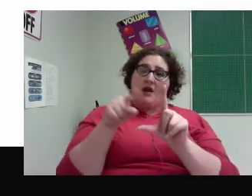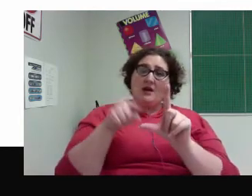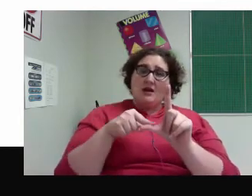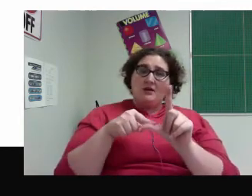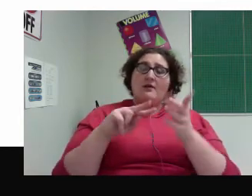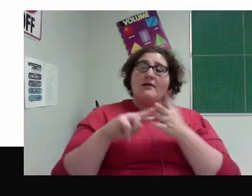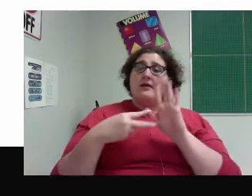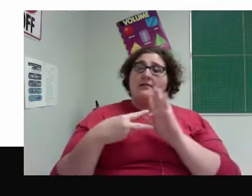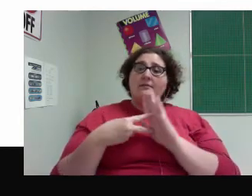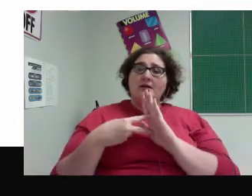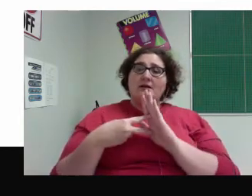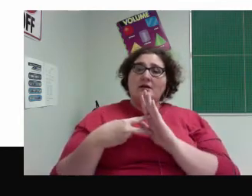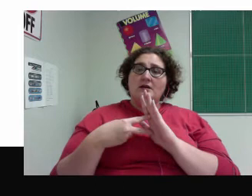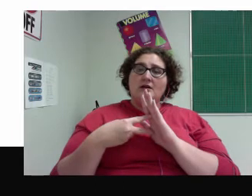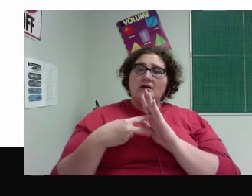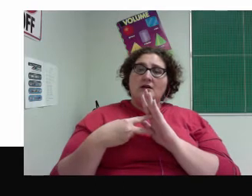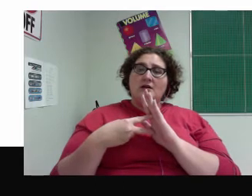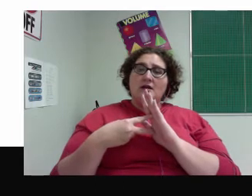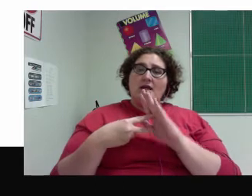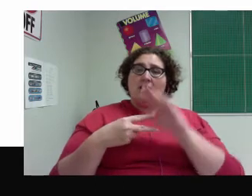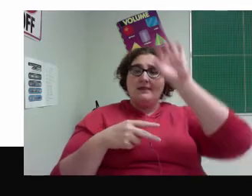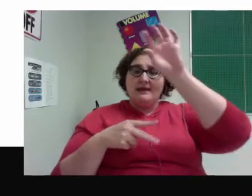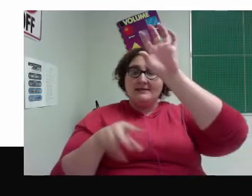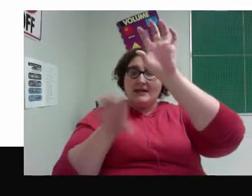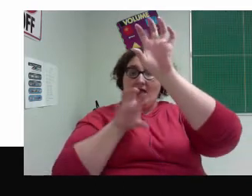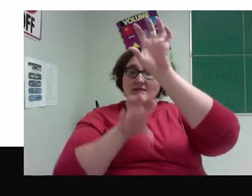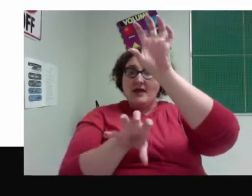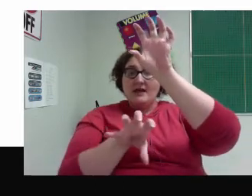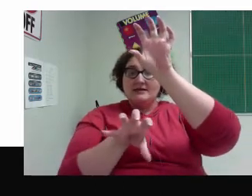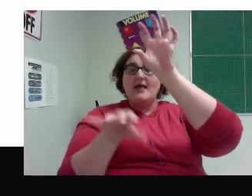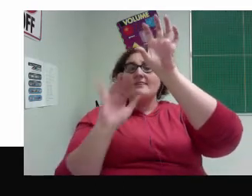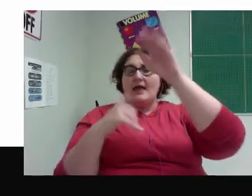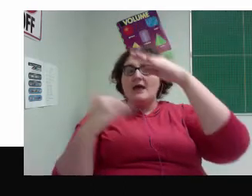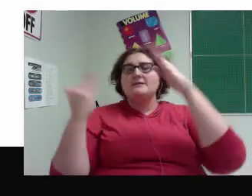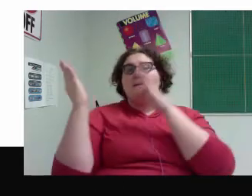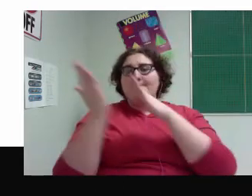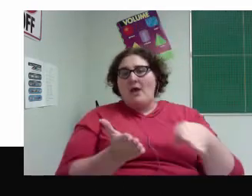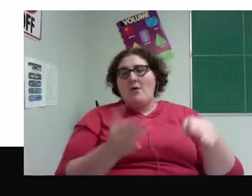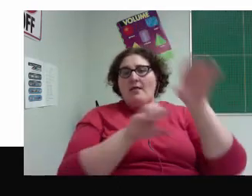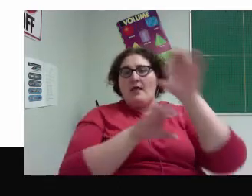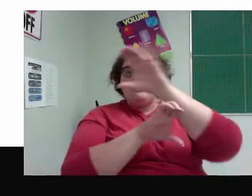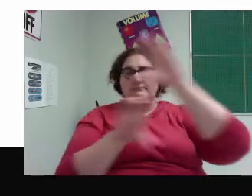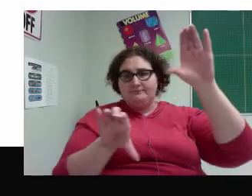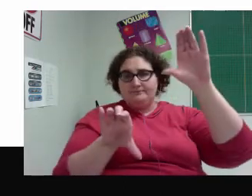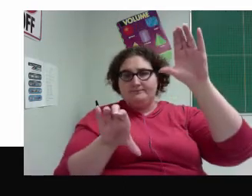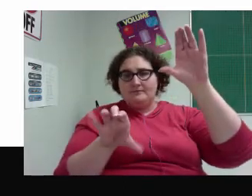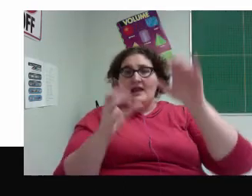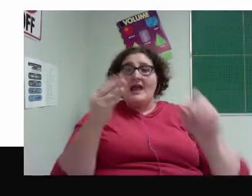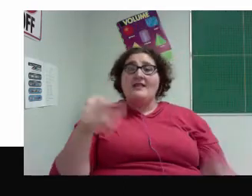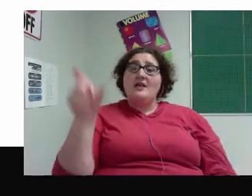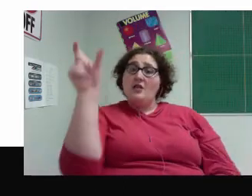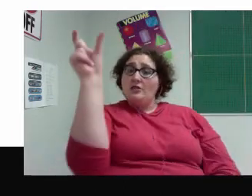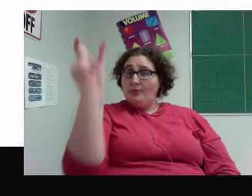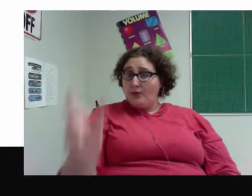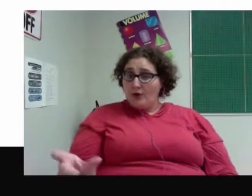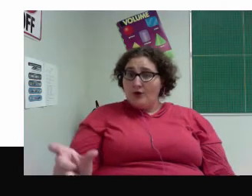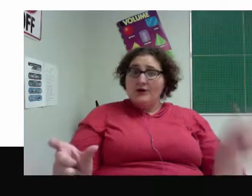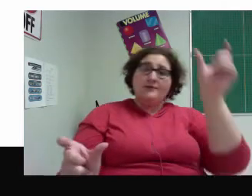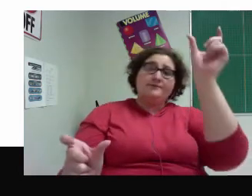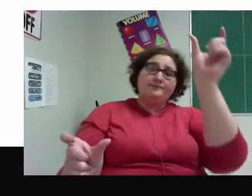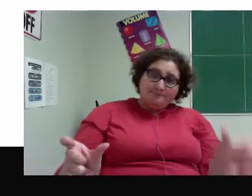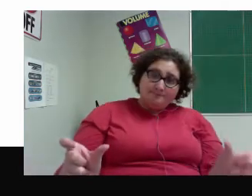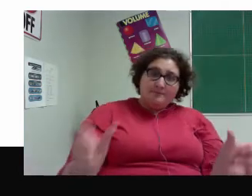segments are going to be parallel to each other, and then the 30, these guys right